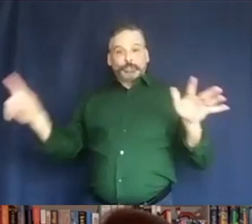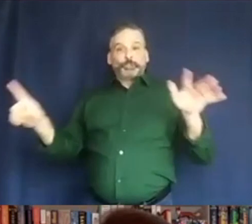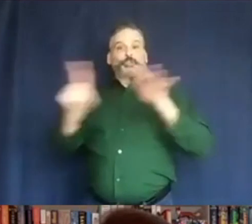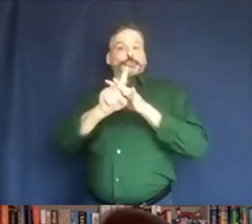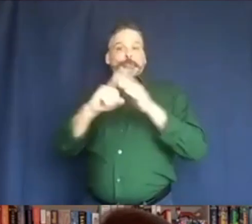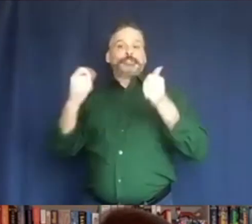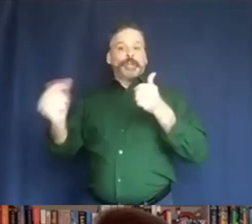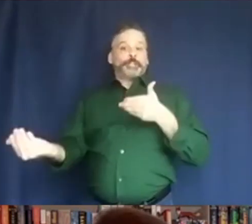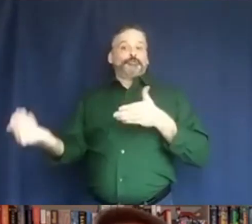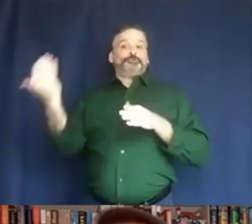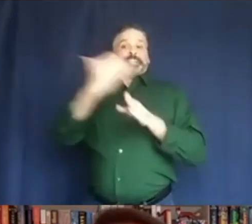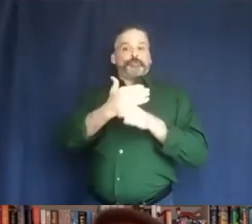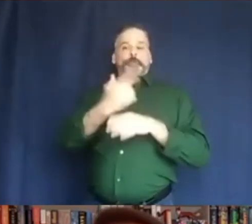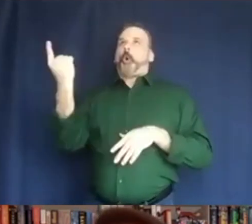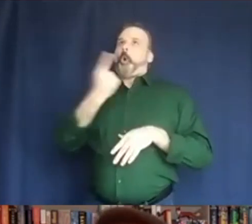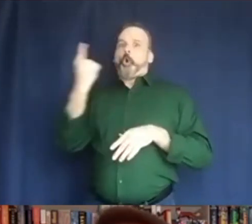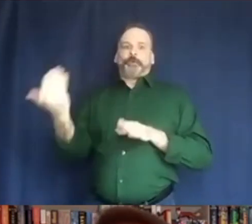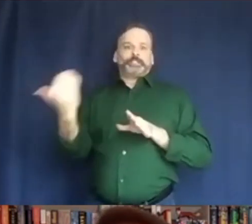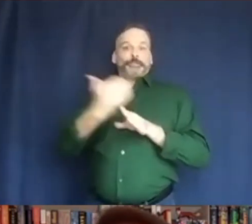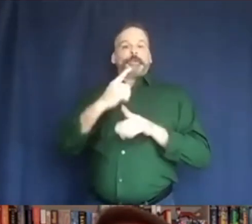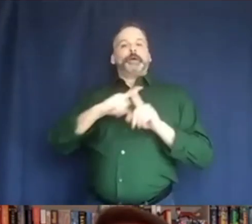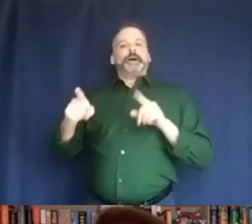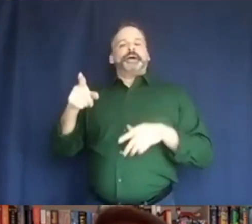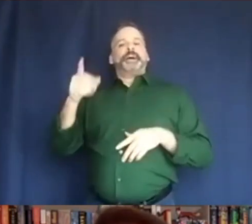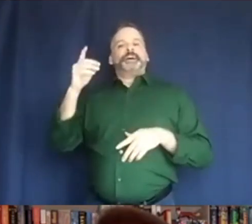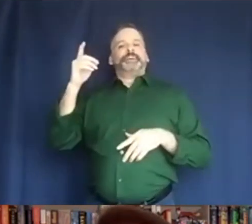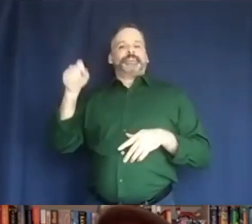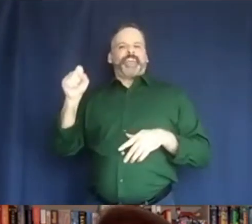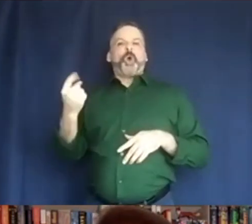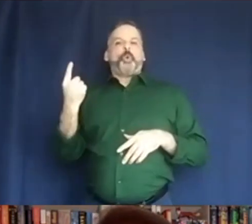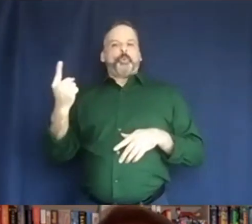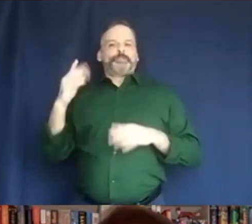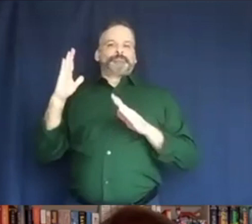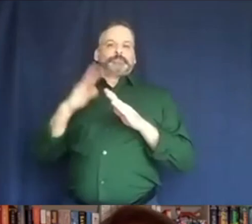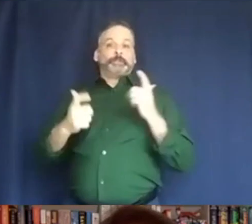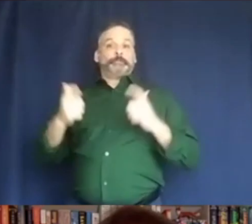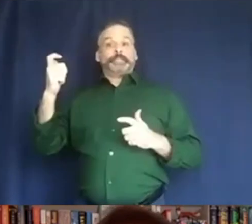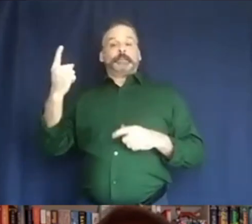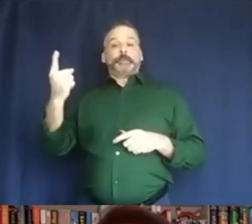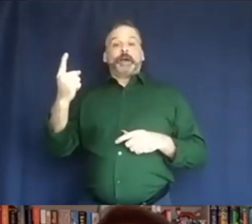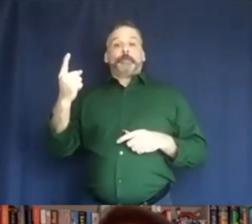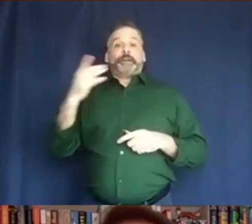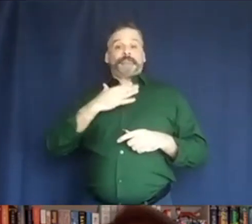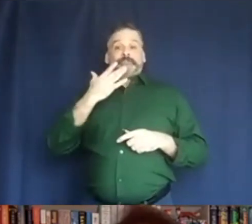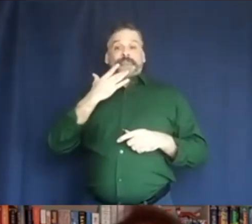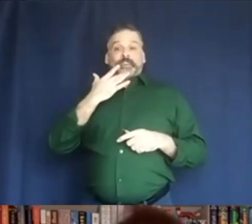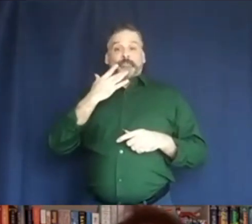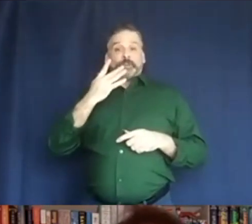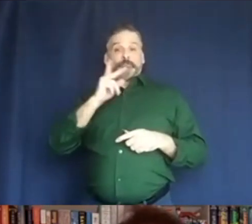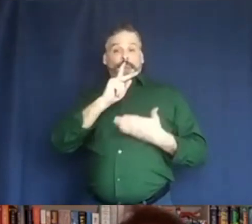interrupt this because he always does. But yeah, one of the biggest things and my favorite poems that I wrote in my last